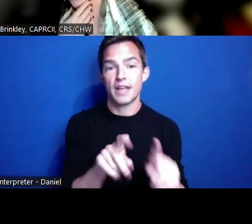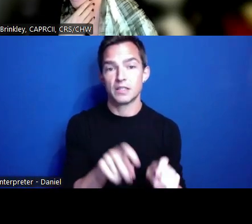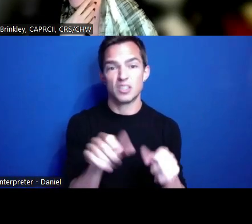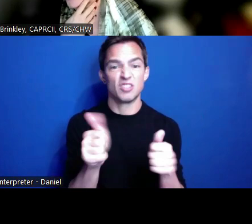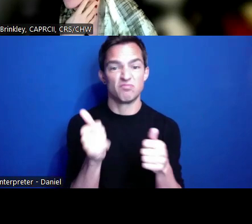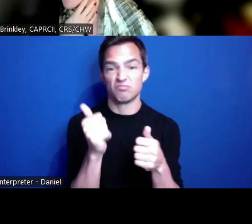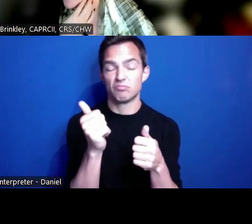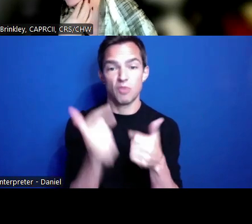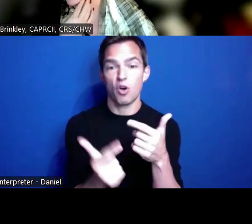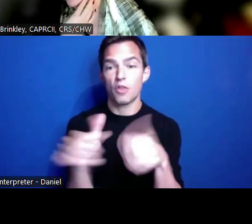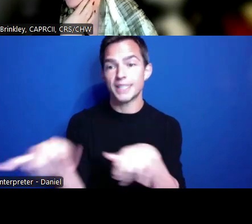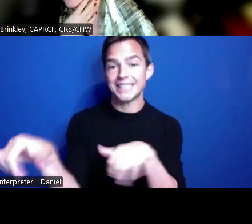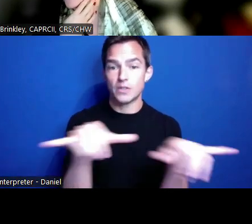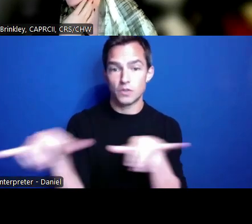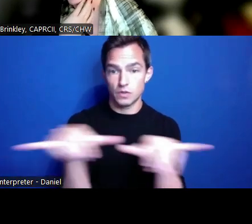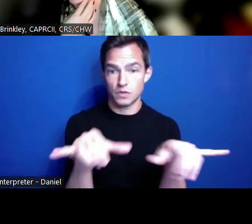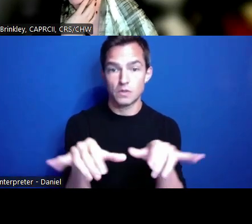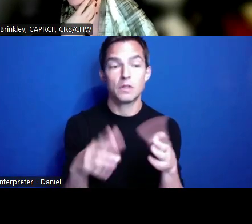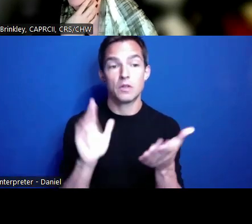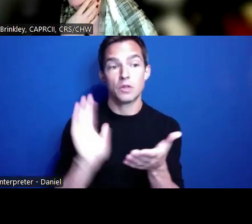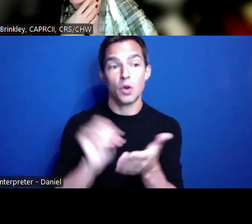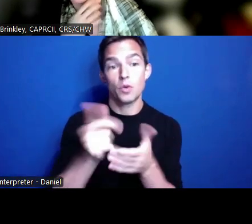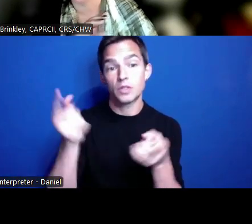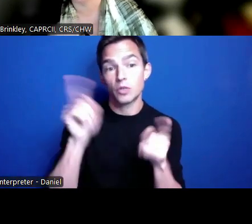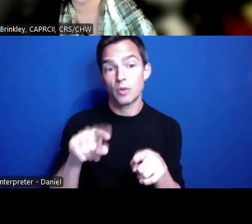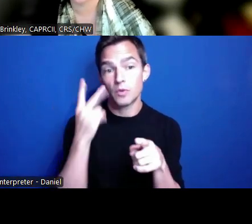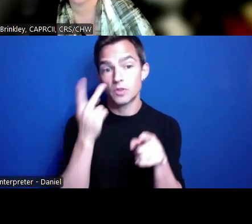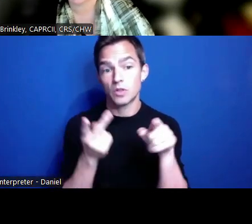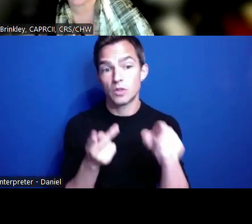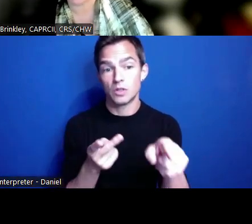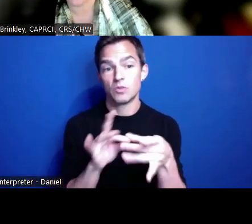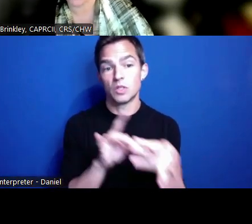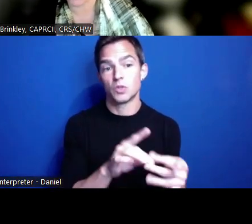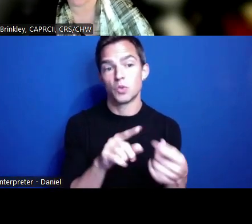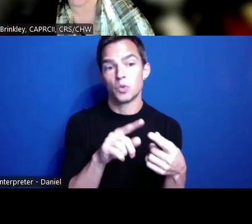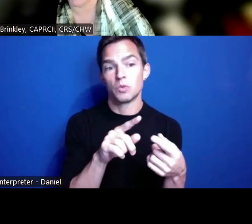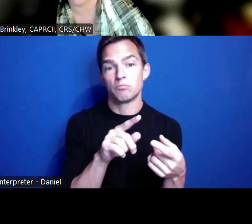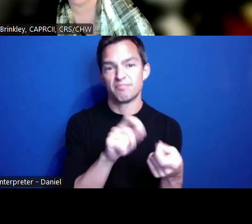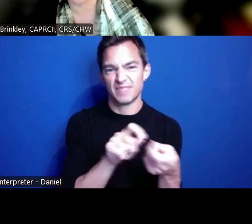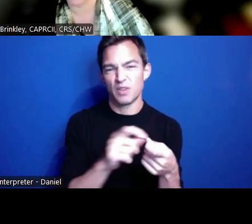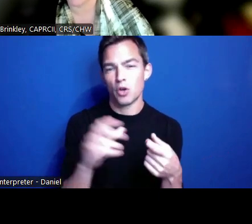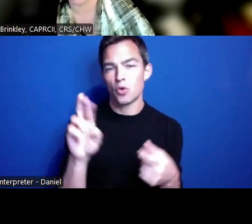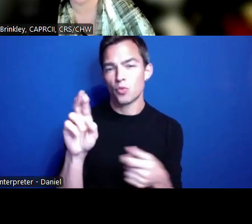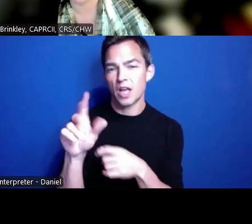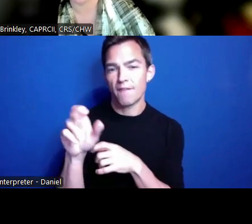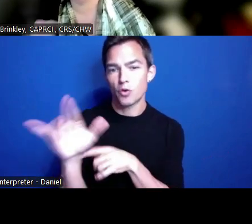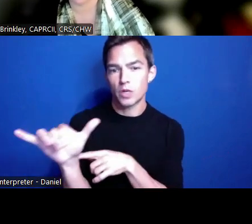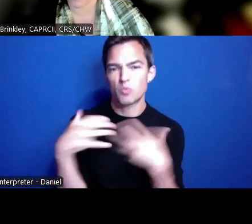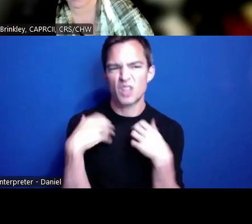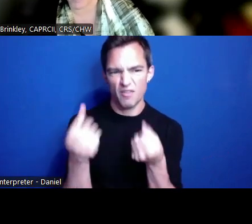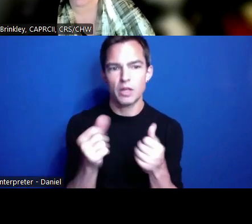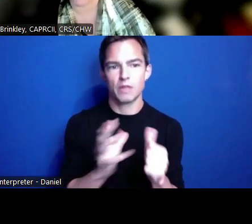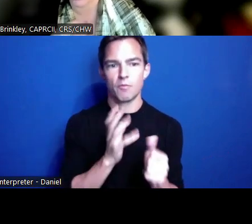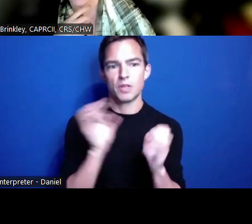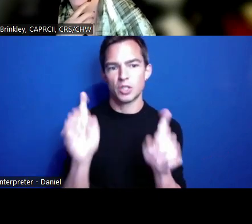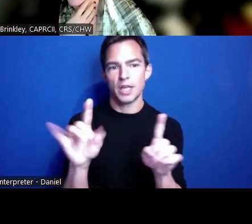standards. The lowest agreement that we saw was related specifically to recovery and then the formal education, followed by